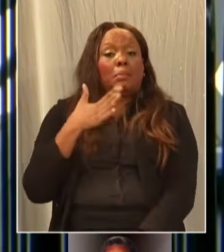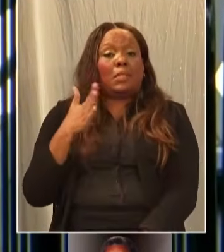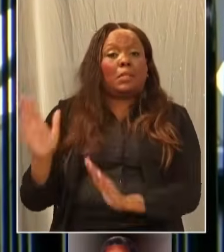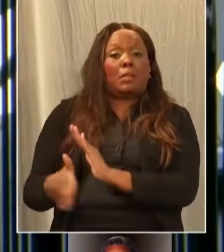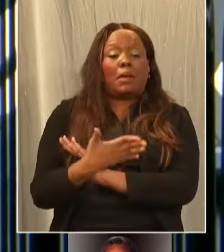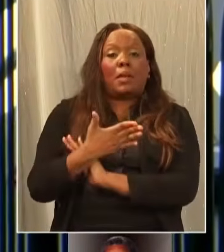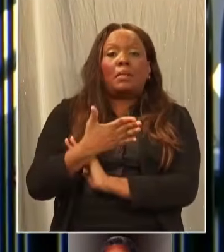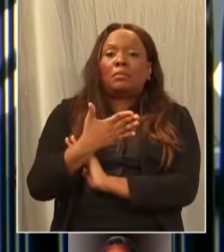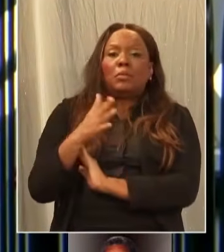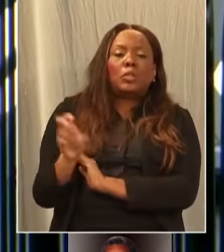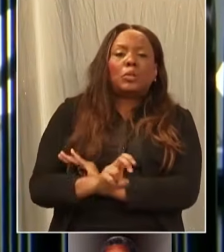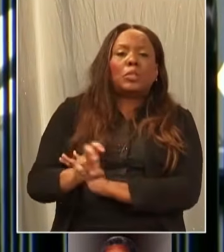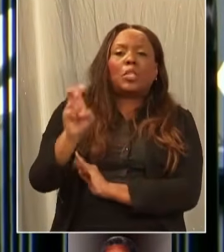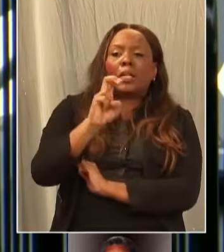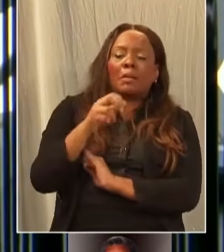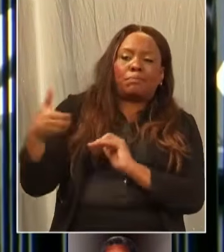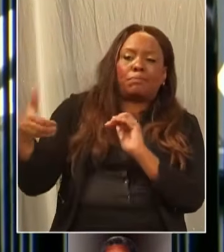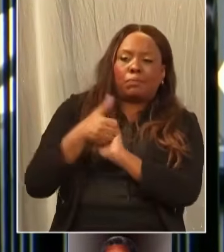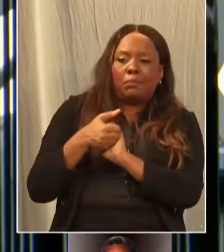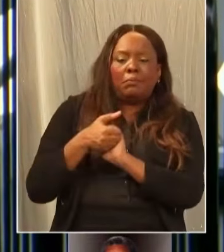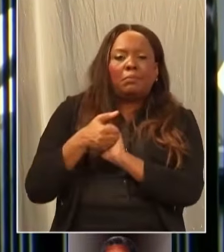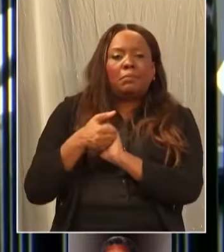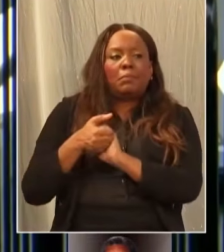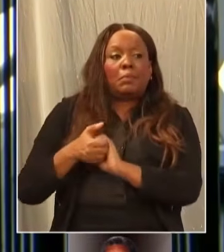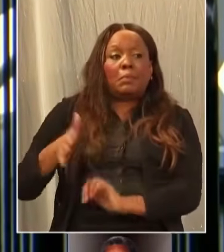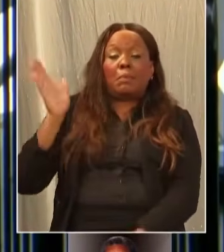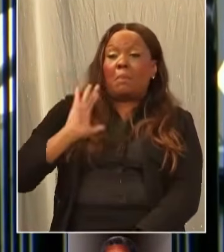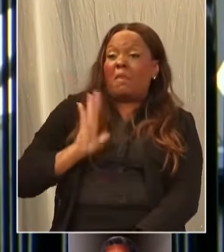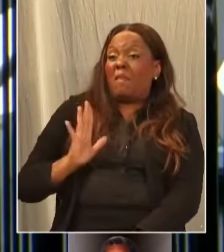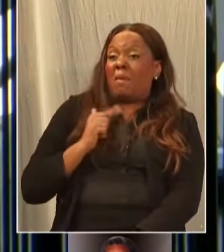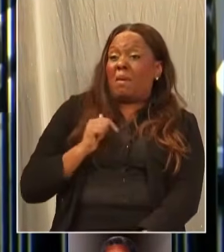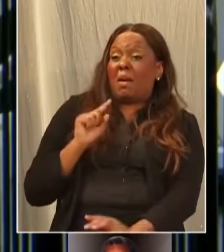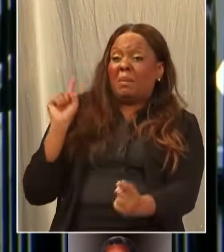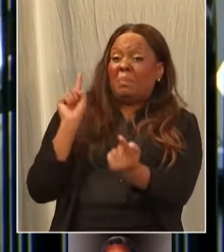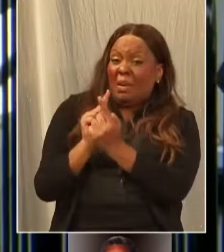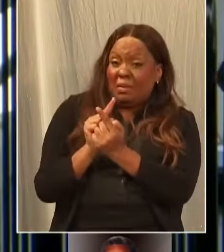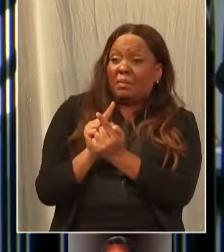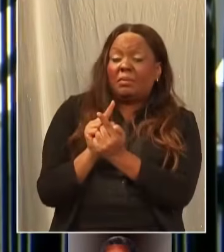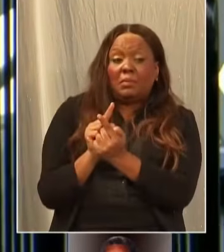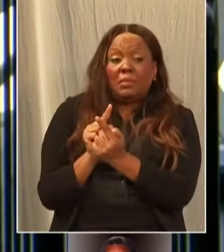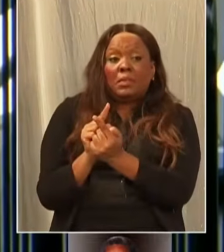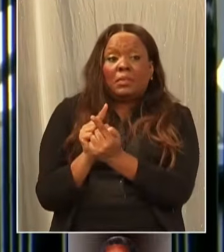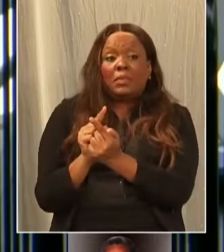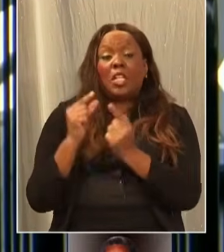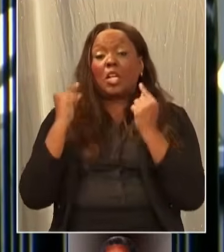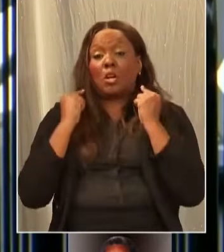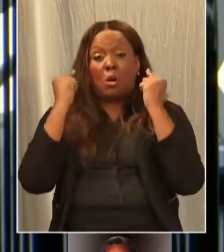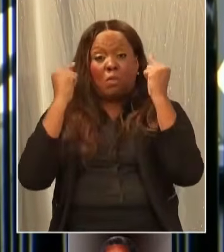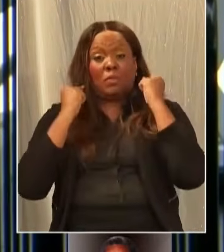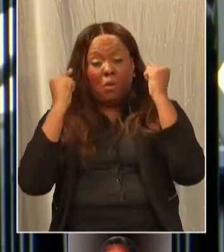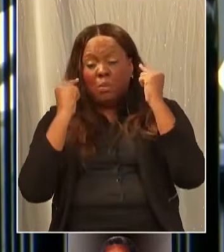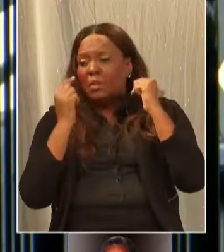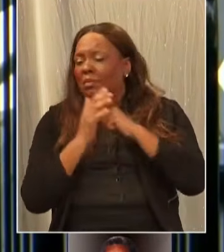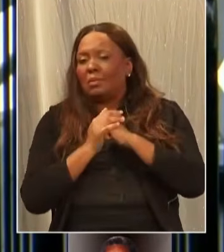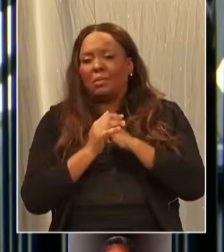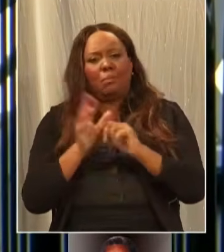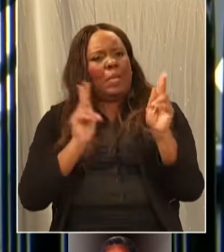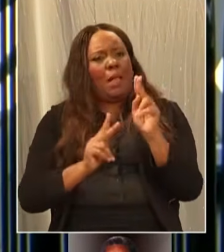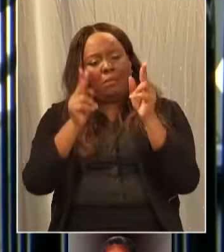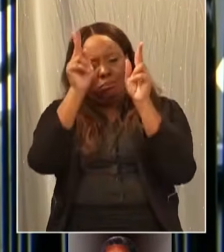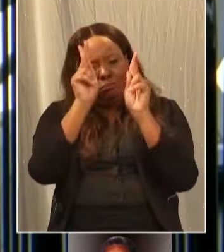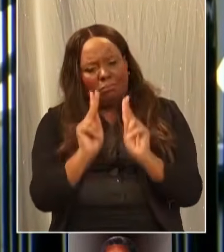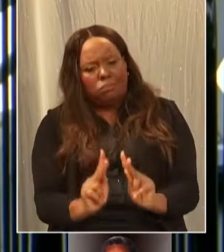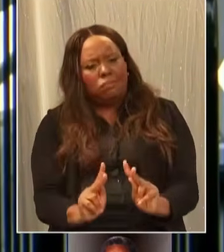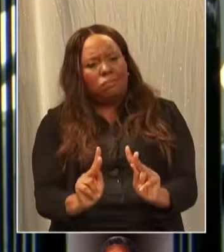with his. Long before I met him personally, Garfield Sobers was already known and